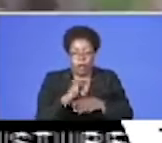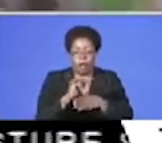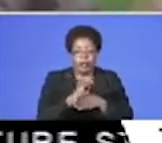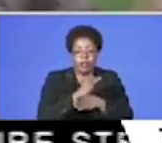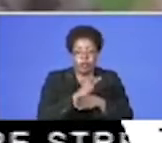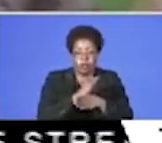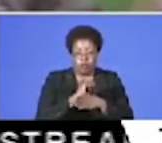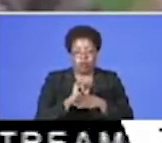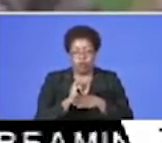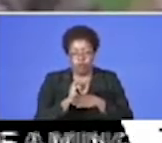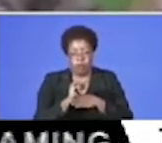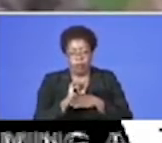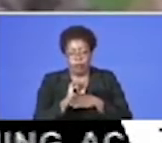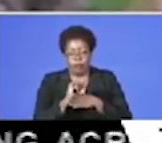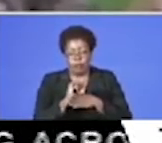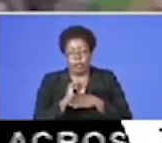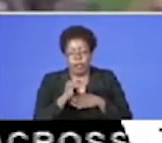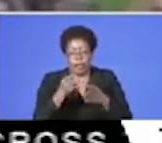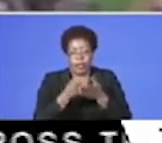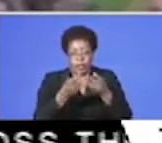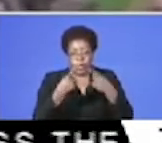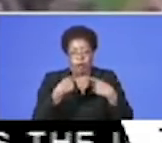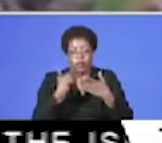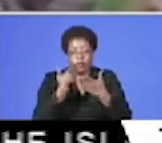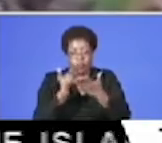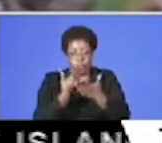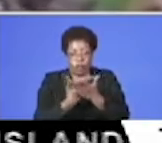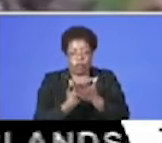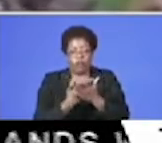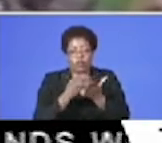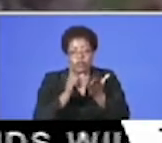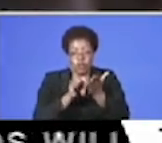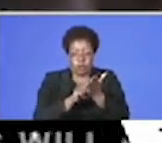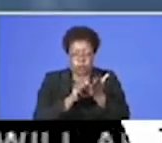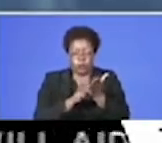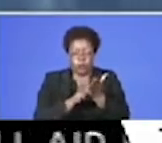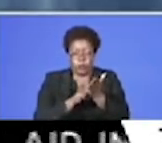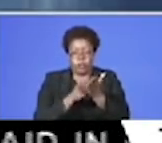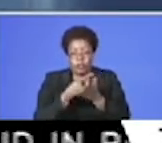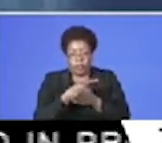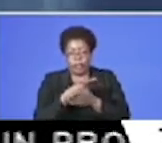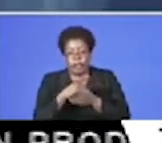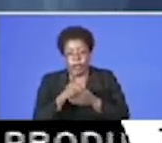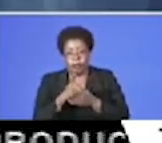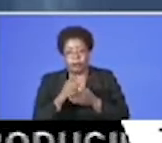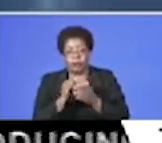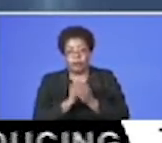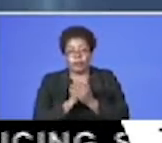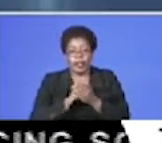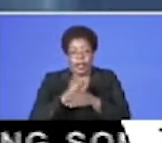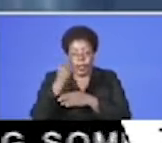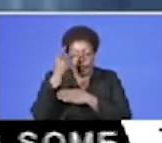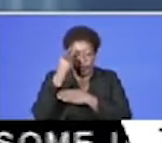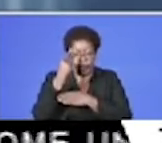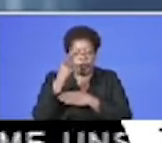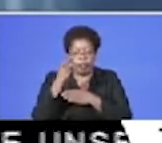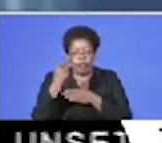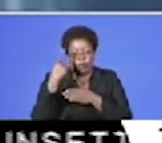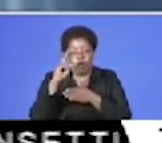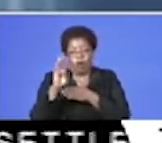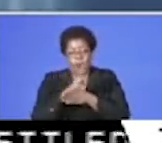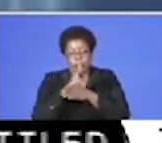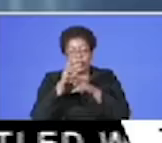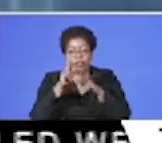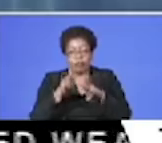industry. It comes as very good positive news for those persons out there. I do think that the business persons like